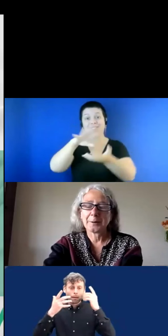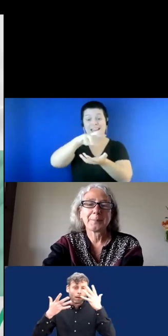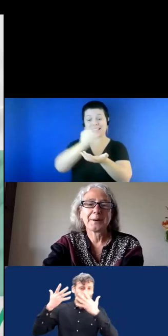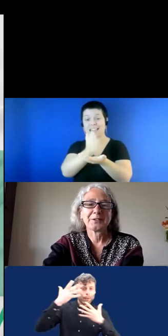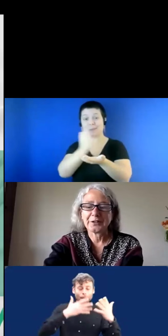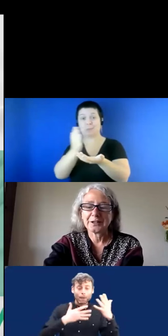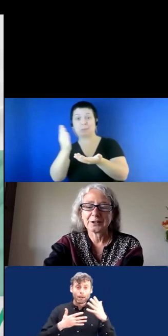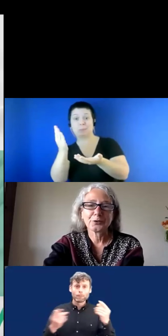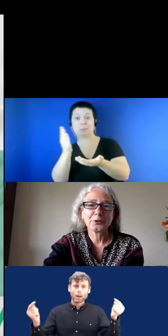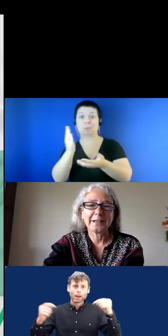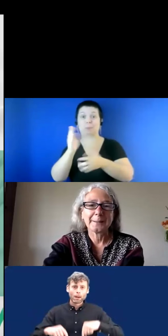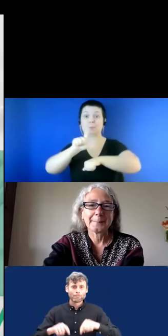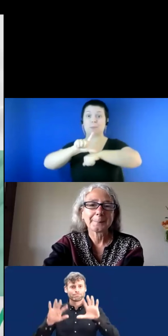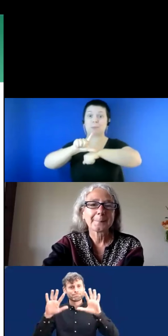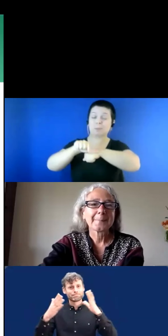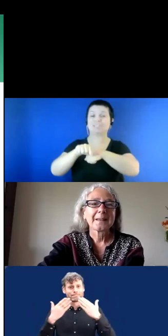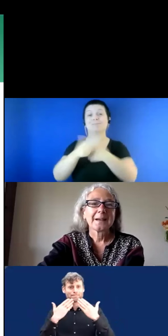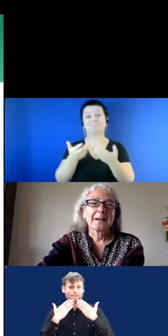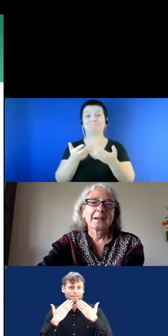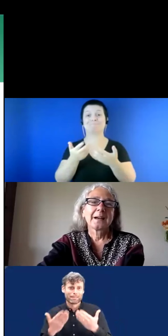you are present here today.